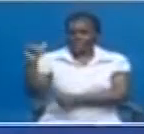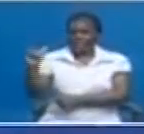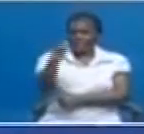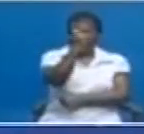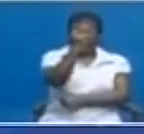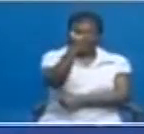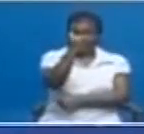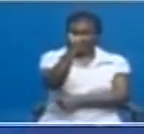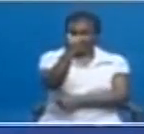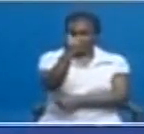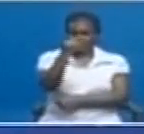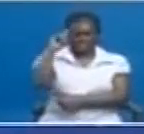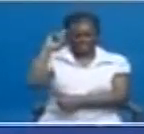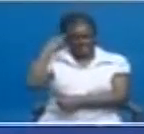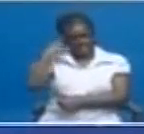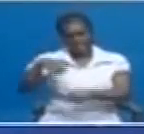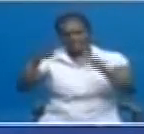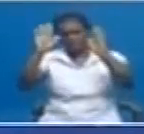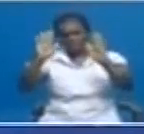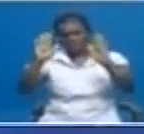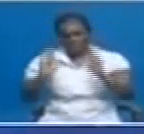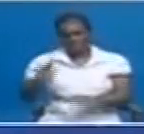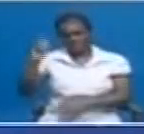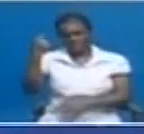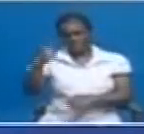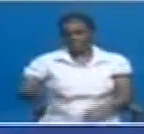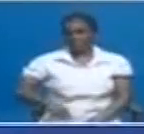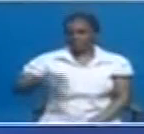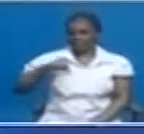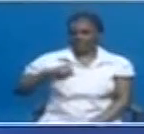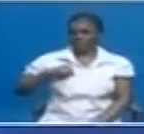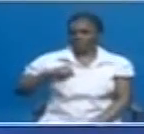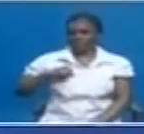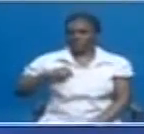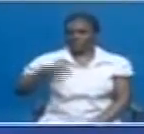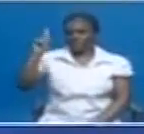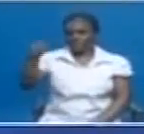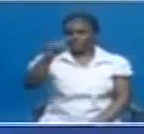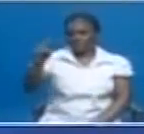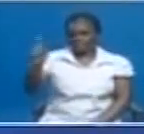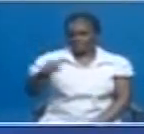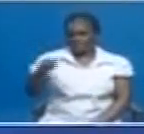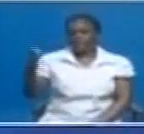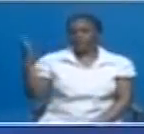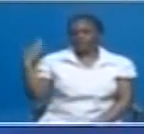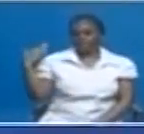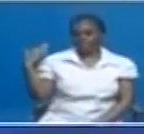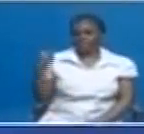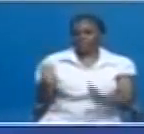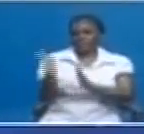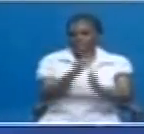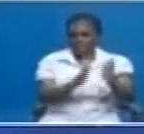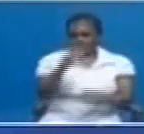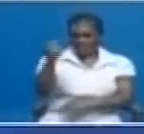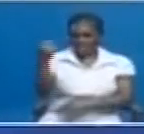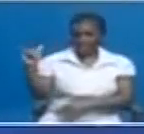us, I really think it's important for Kenya Airways to survive. The mistakes that have been made in the past, because strategically